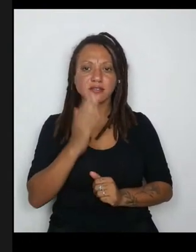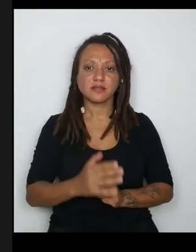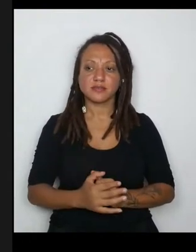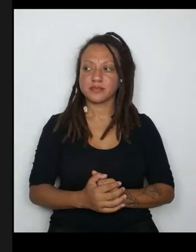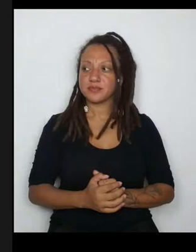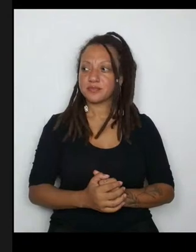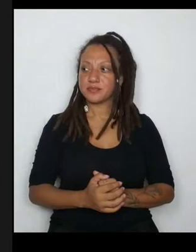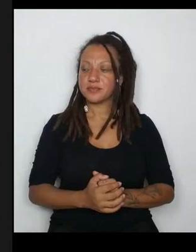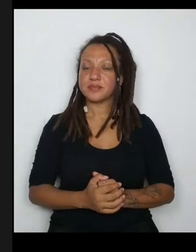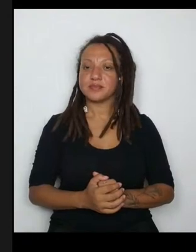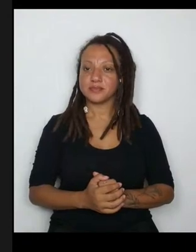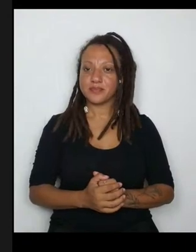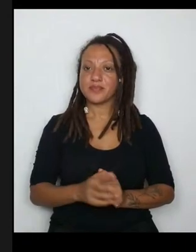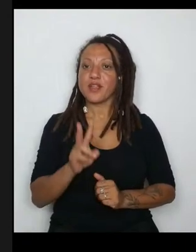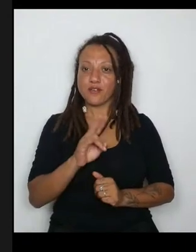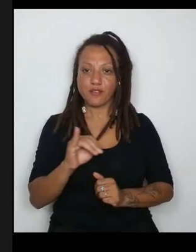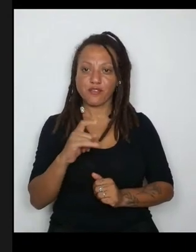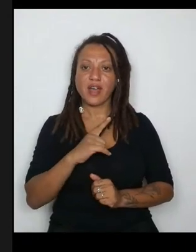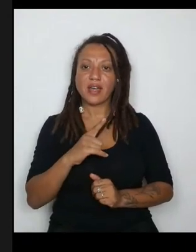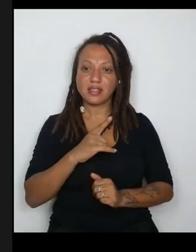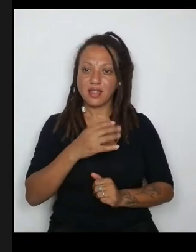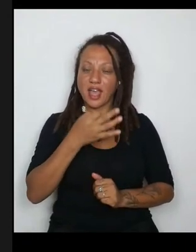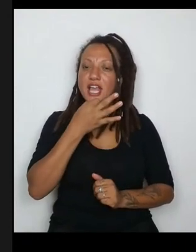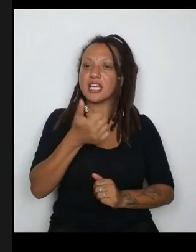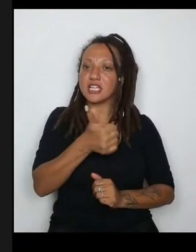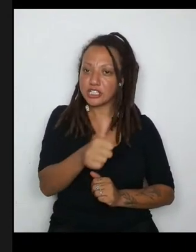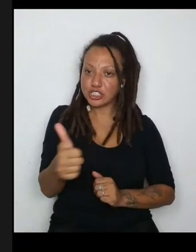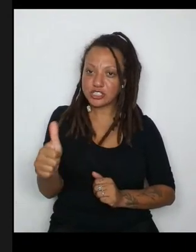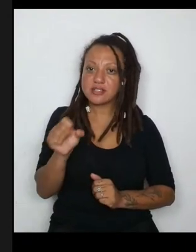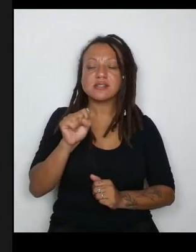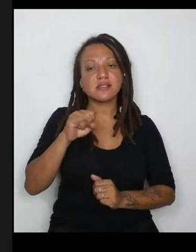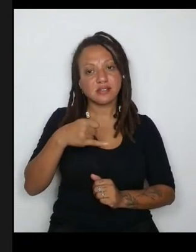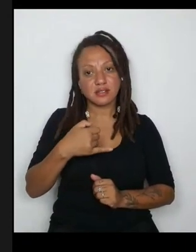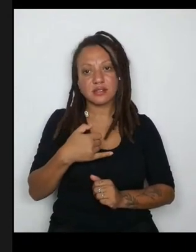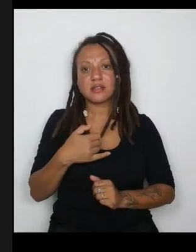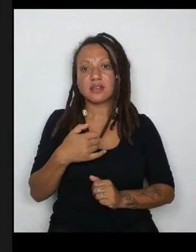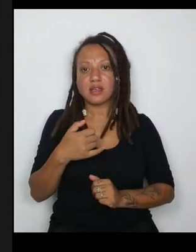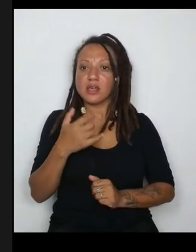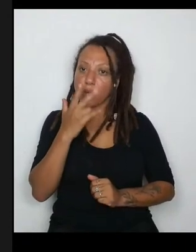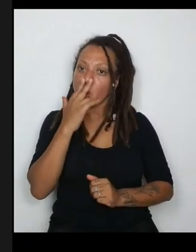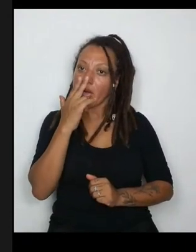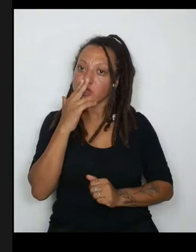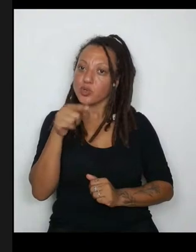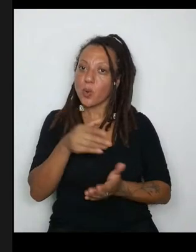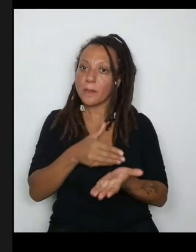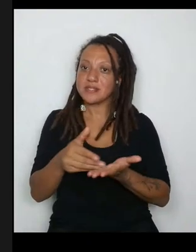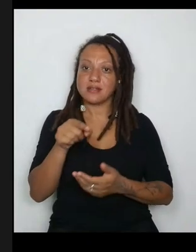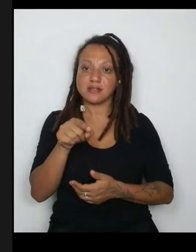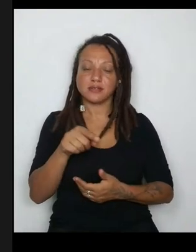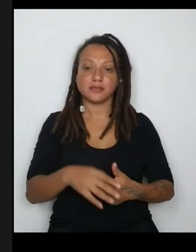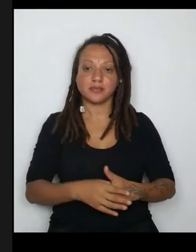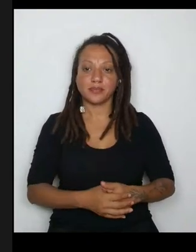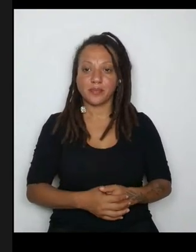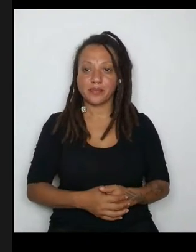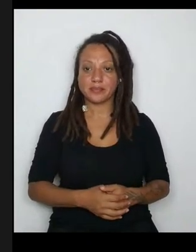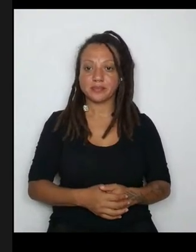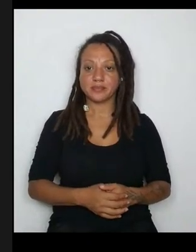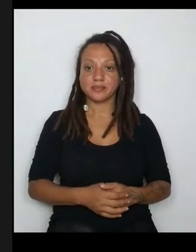those biographical reasons but i would want to resist that i think wonderful thank you